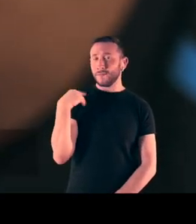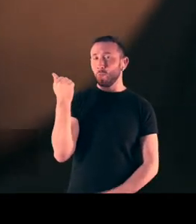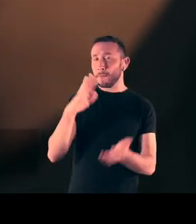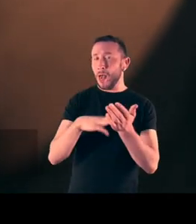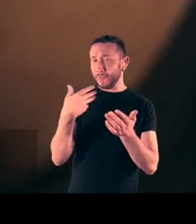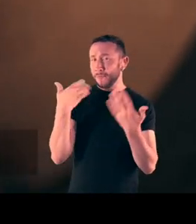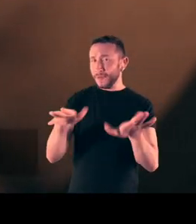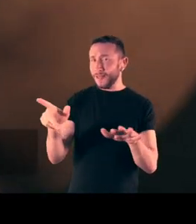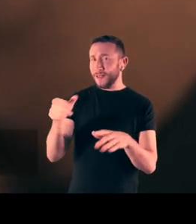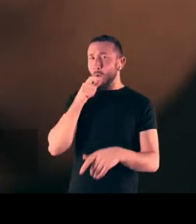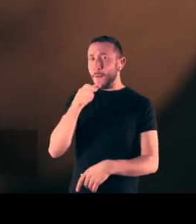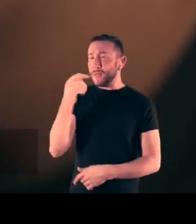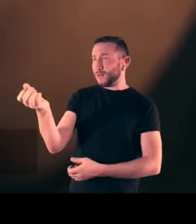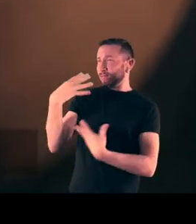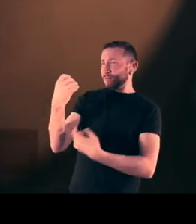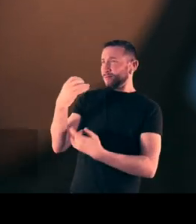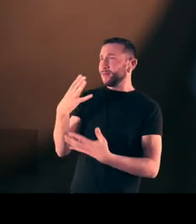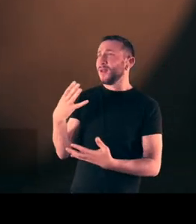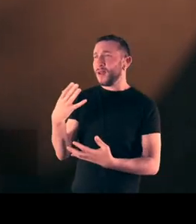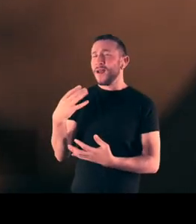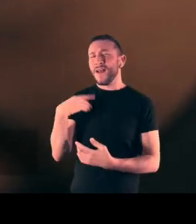yeah, so I think you still get other people out there